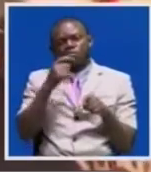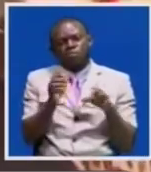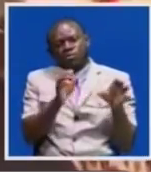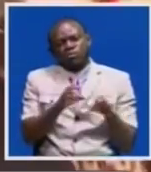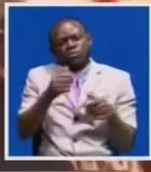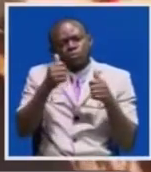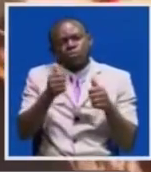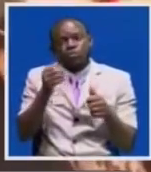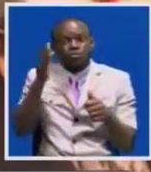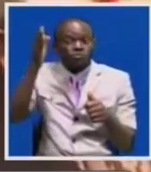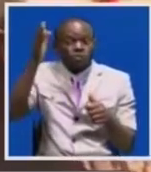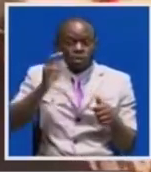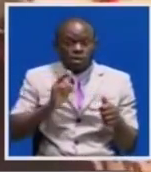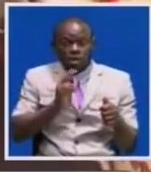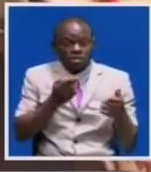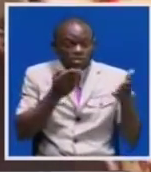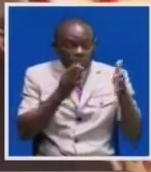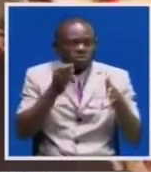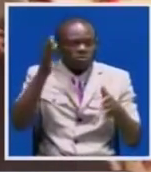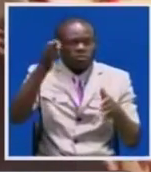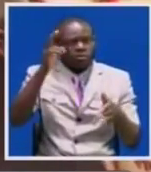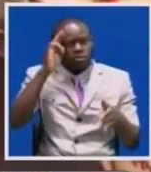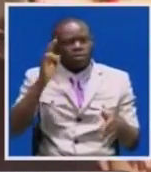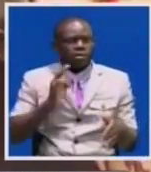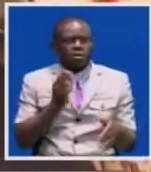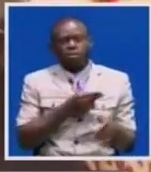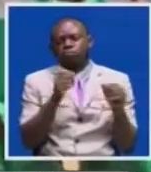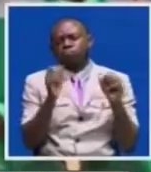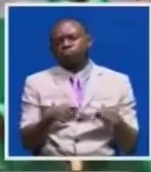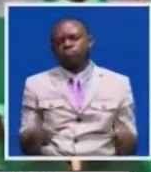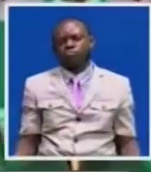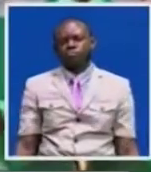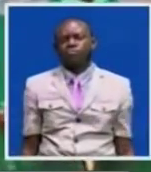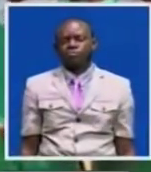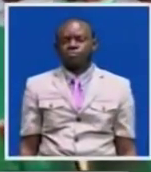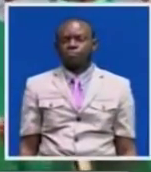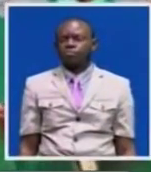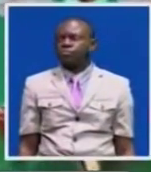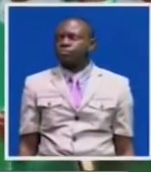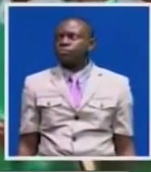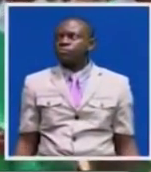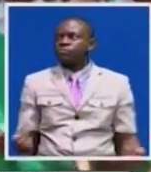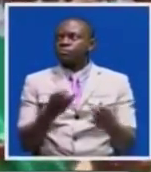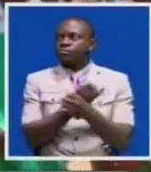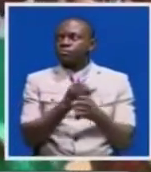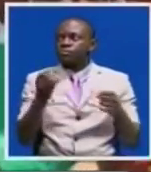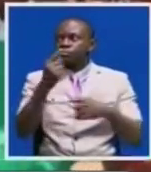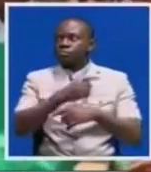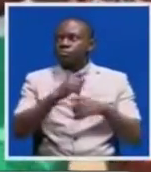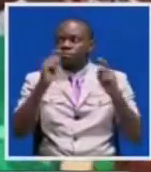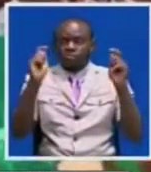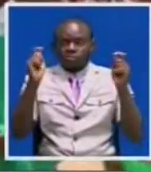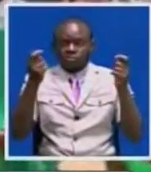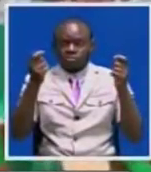here. As a country, we are on the right path. This year's Independence Day theme is Our Freedom,